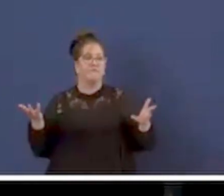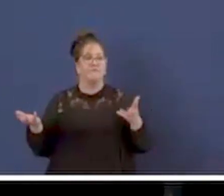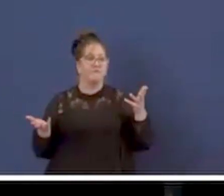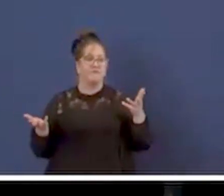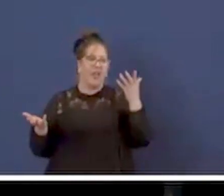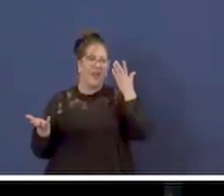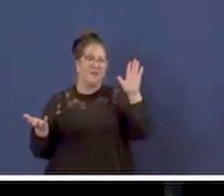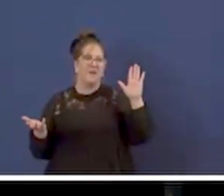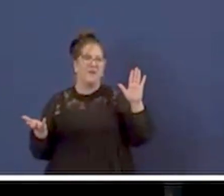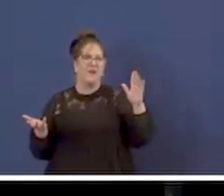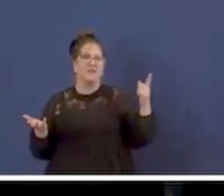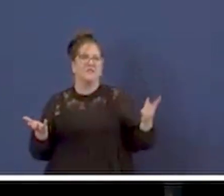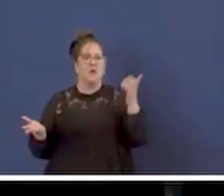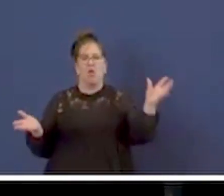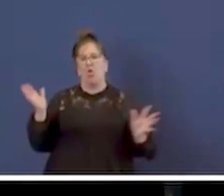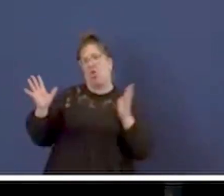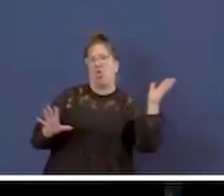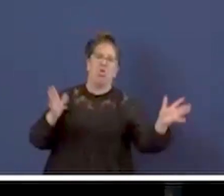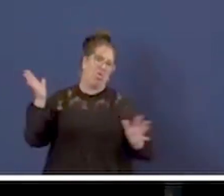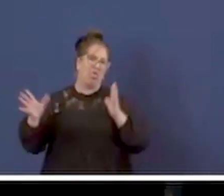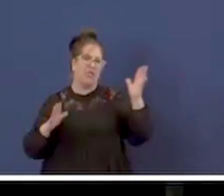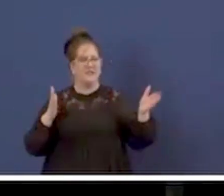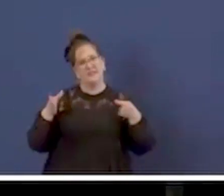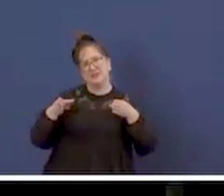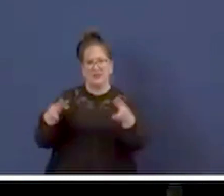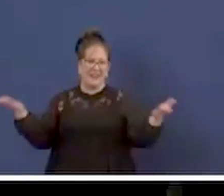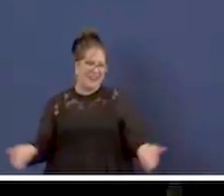know, some fancy street here in Athens.